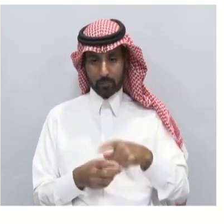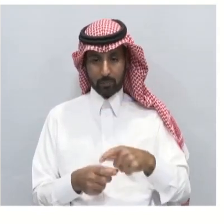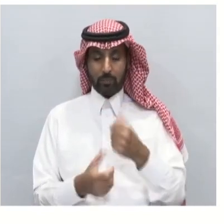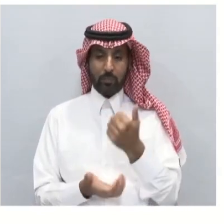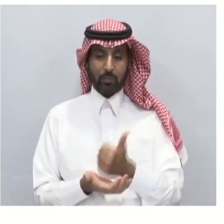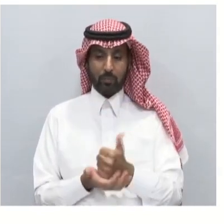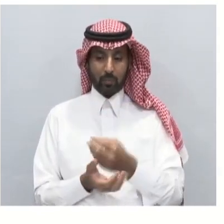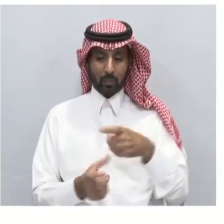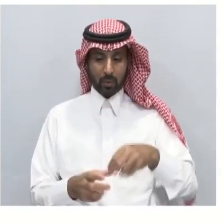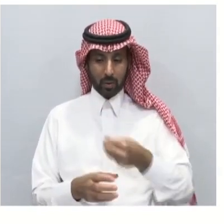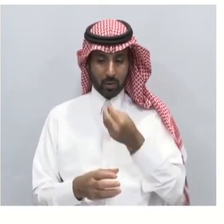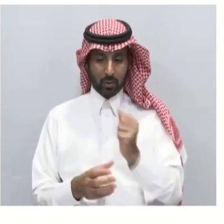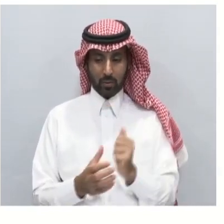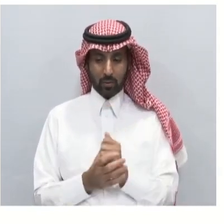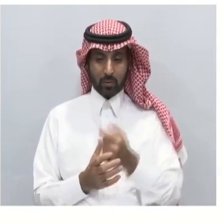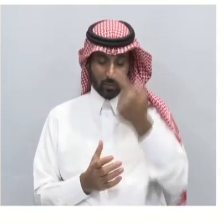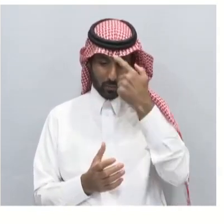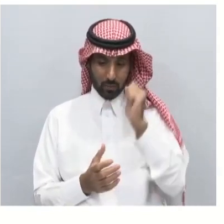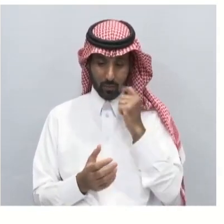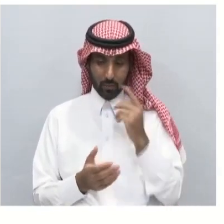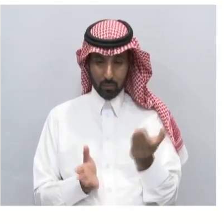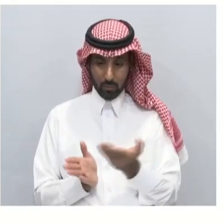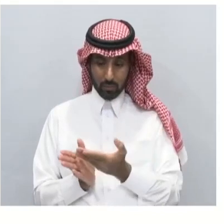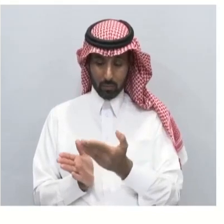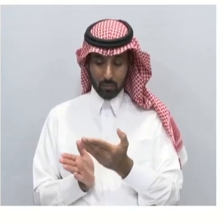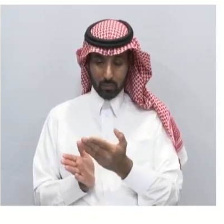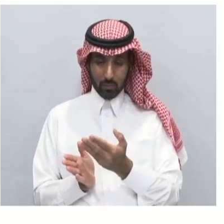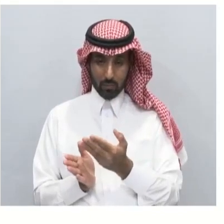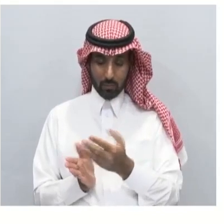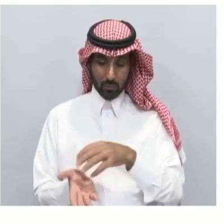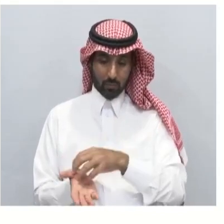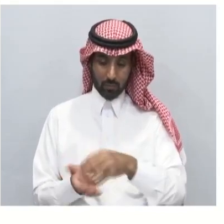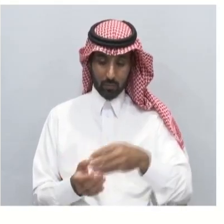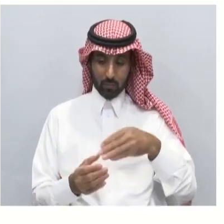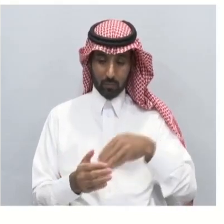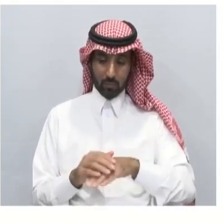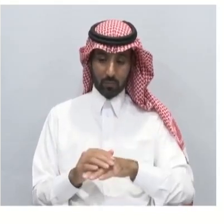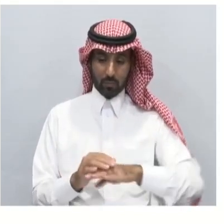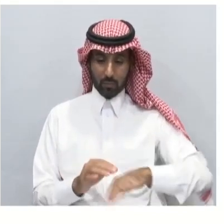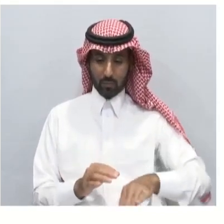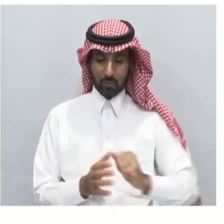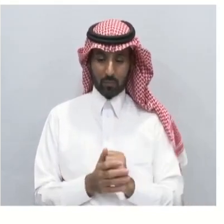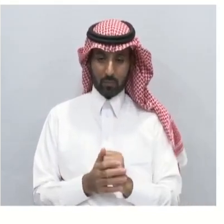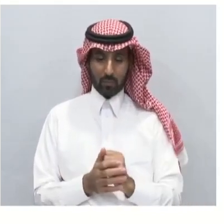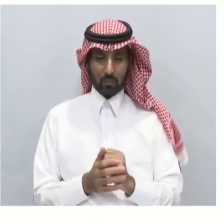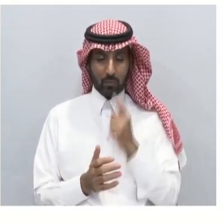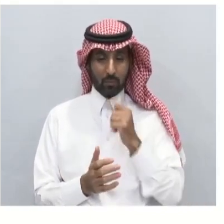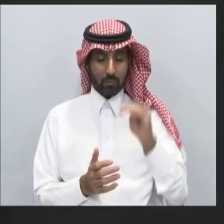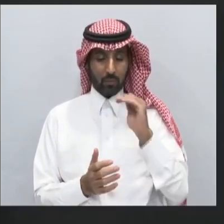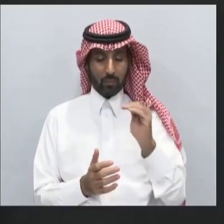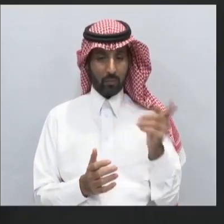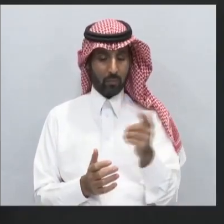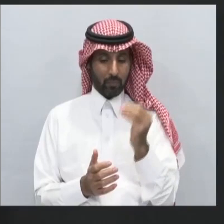Six, in India, hosts expect their guests to remove their shoes. This is how we answer